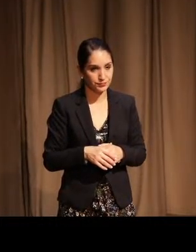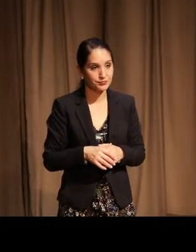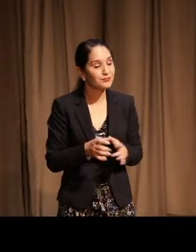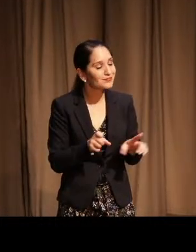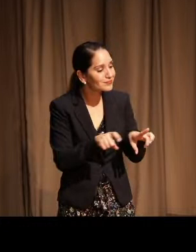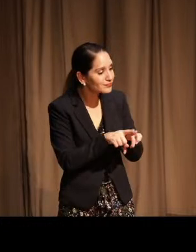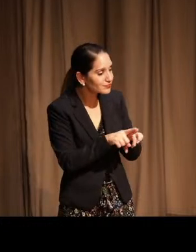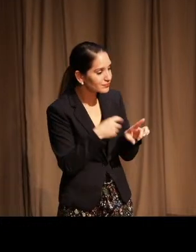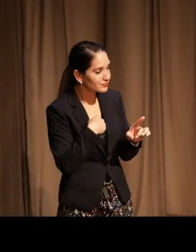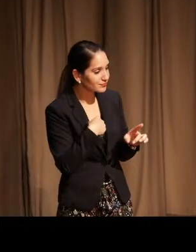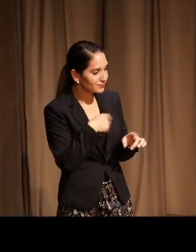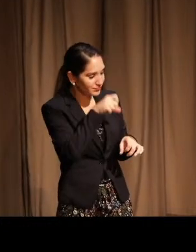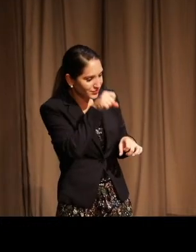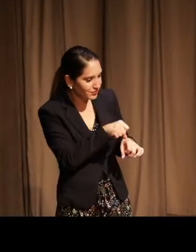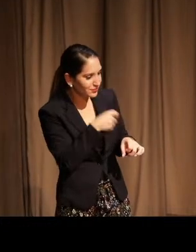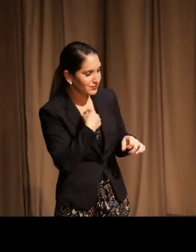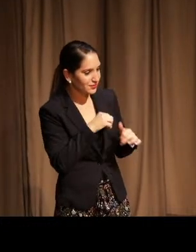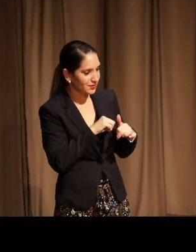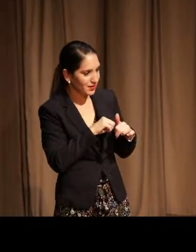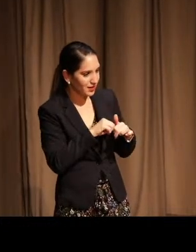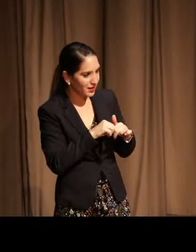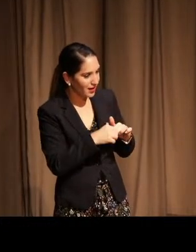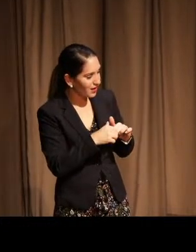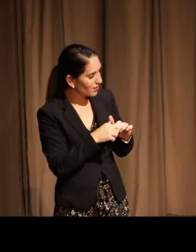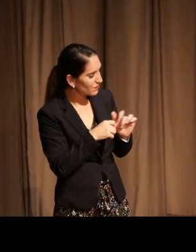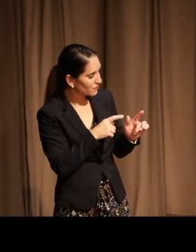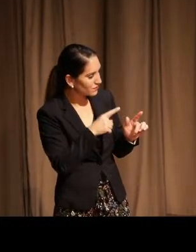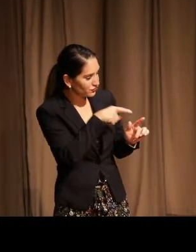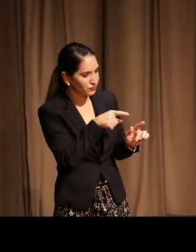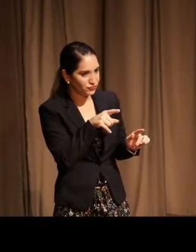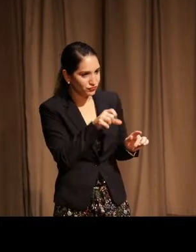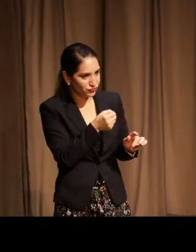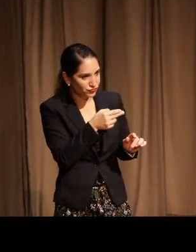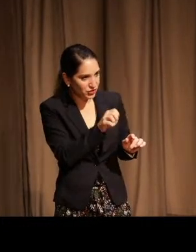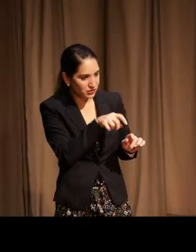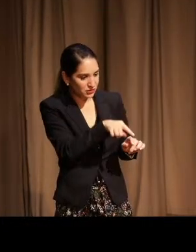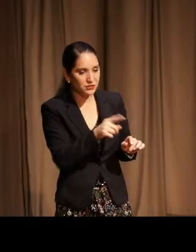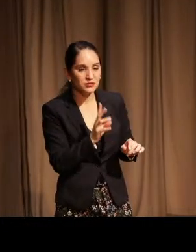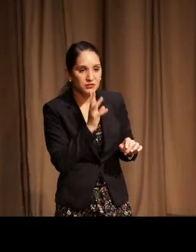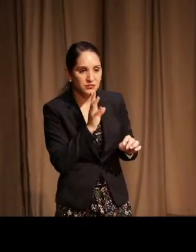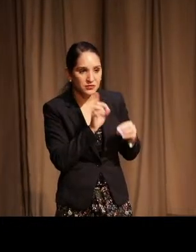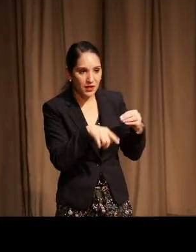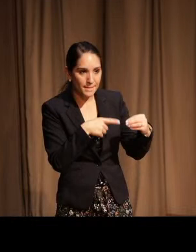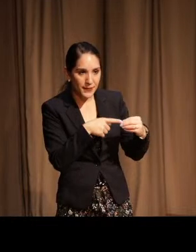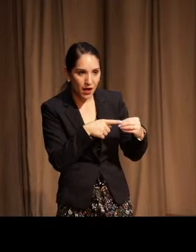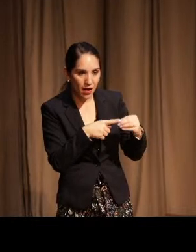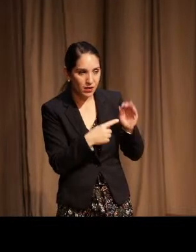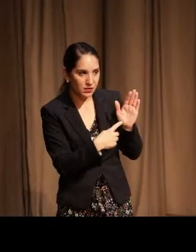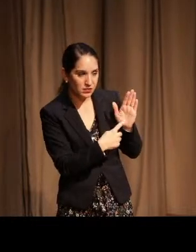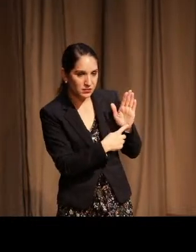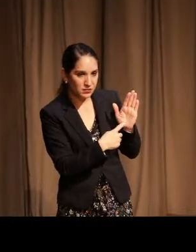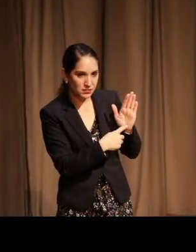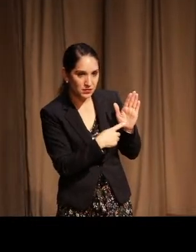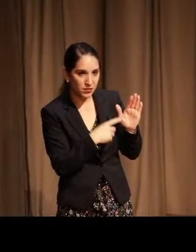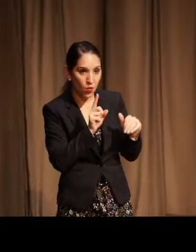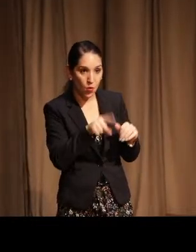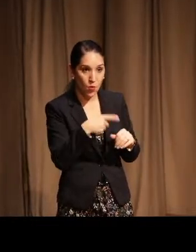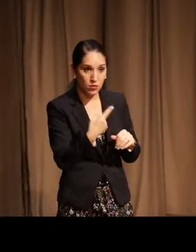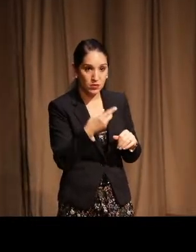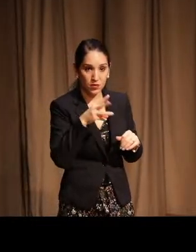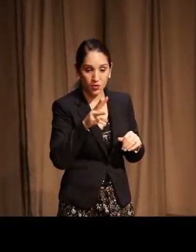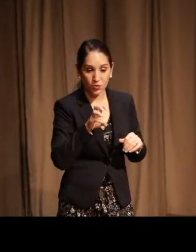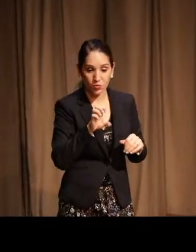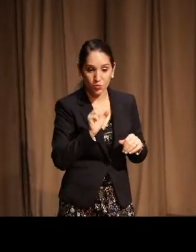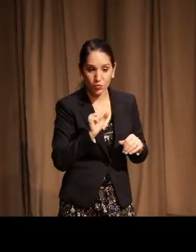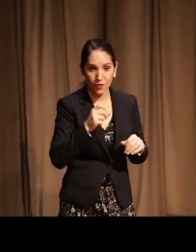I love the quote that she talks about in the bottom, where the only weapon she